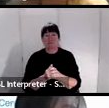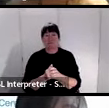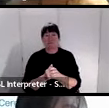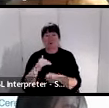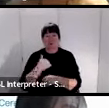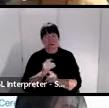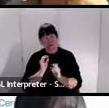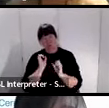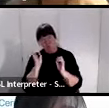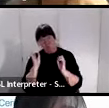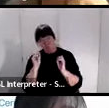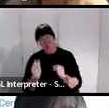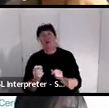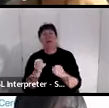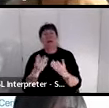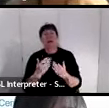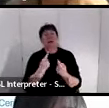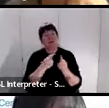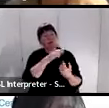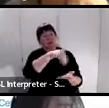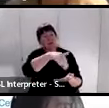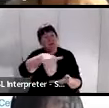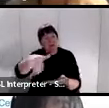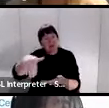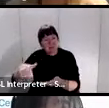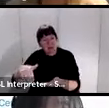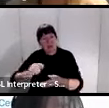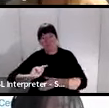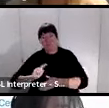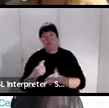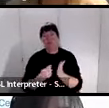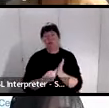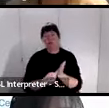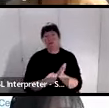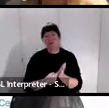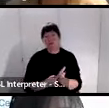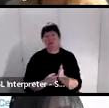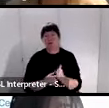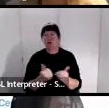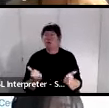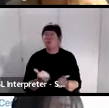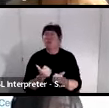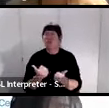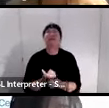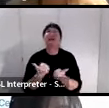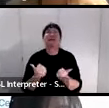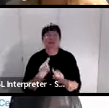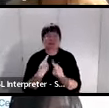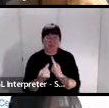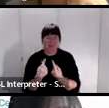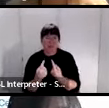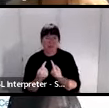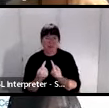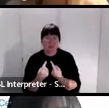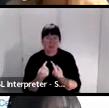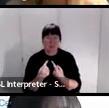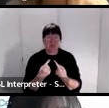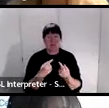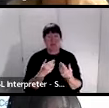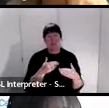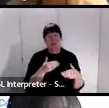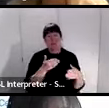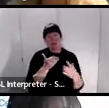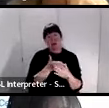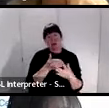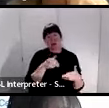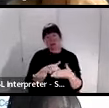is undertaken for the initial recommendations. There's already a wealth of information on access barriers, and that should be